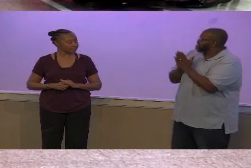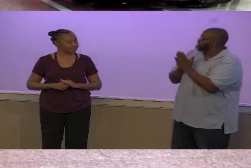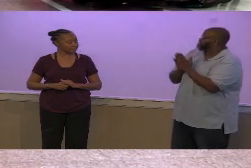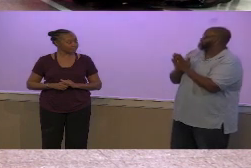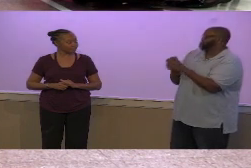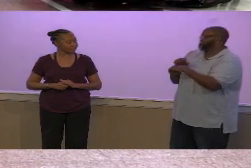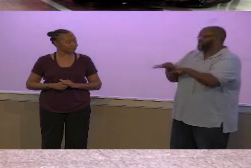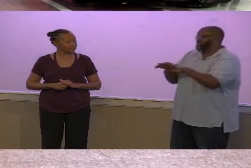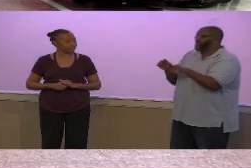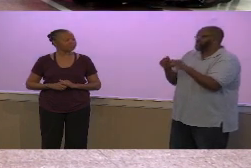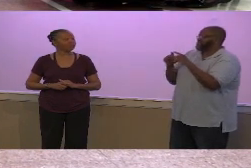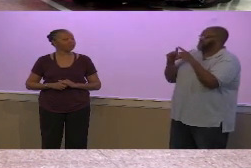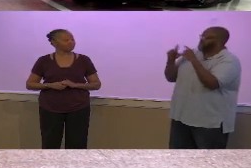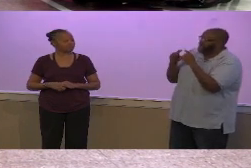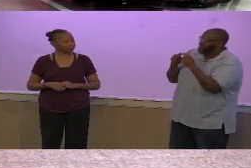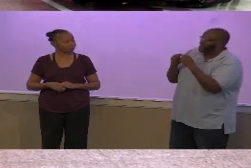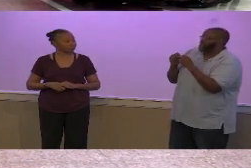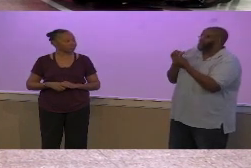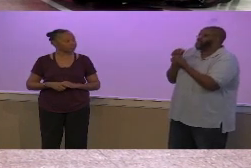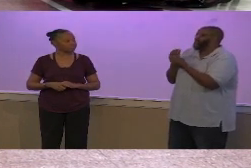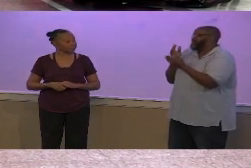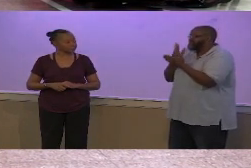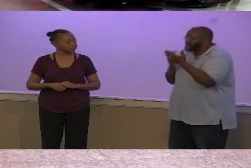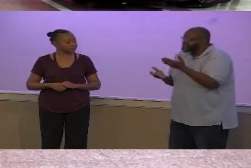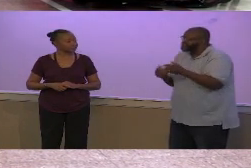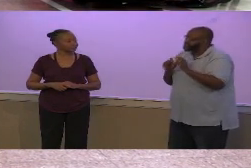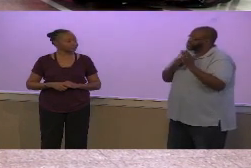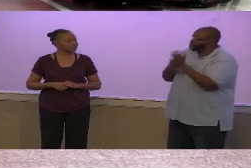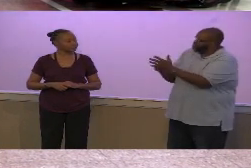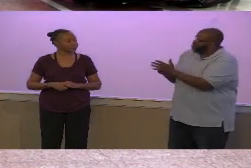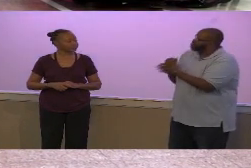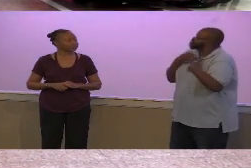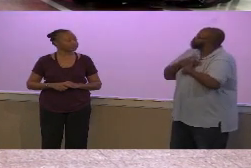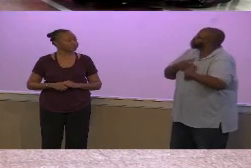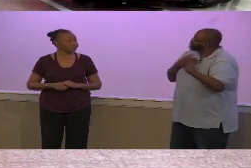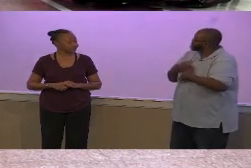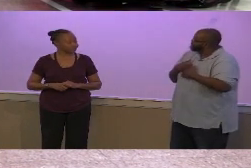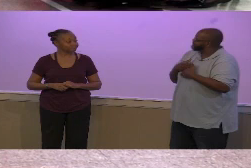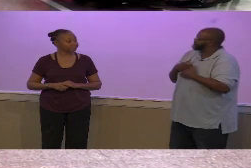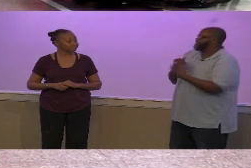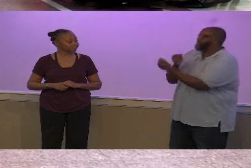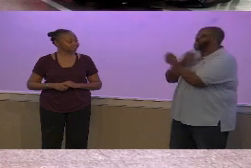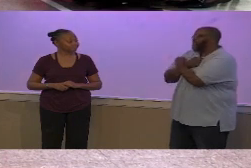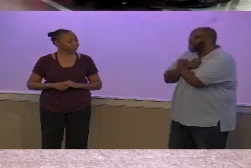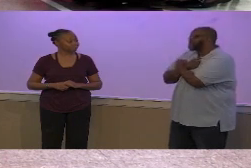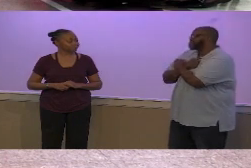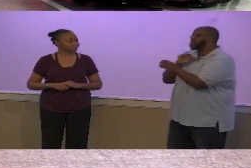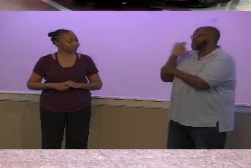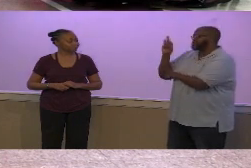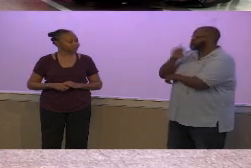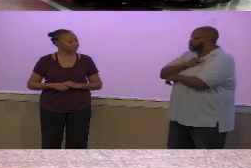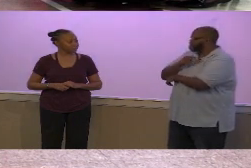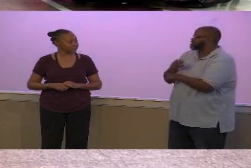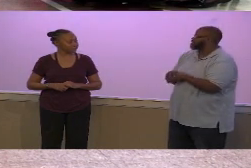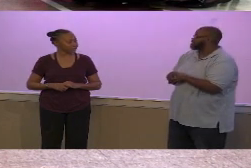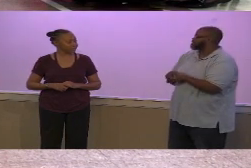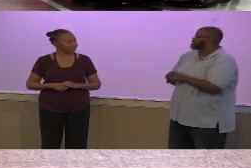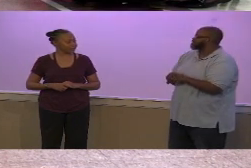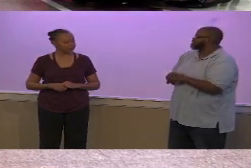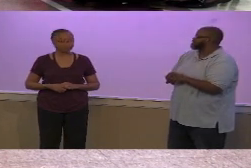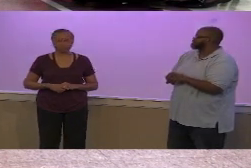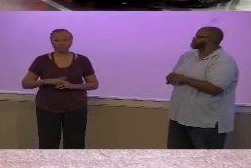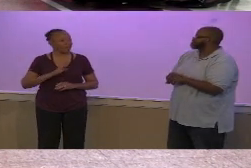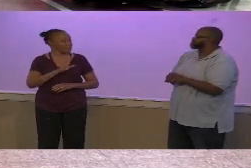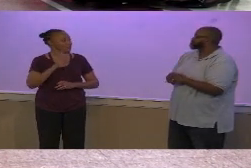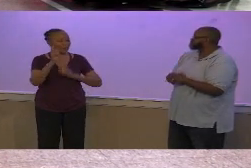off a card, a note, or some form of appreciation to him to show that you care about him and that you love him. Your gift